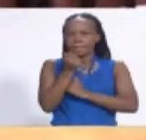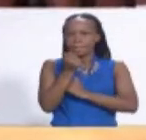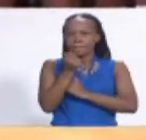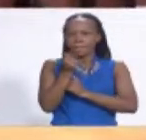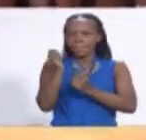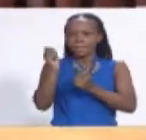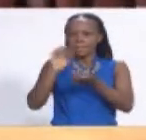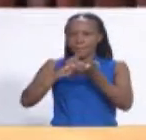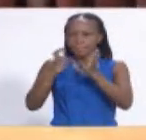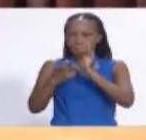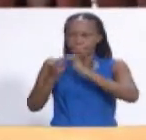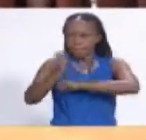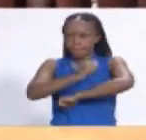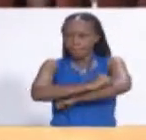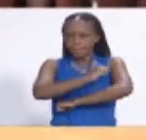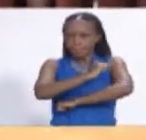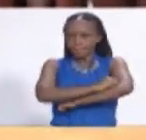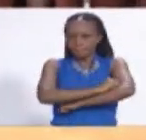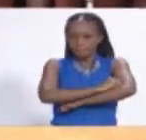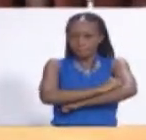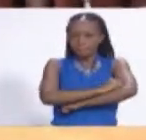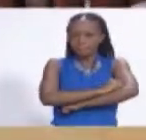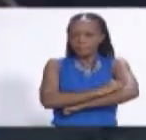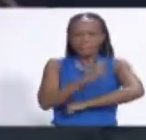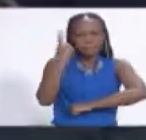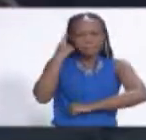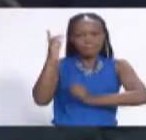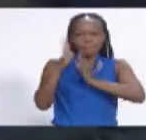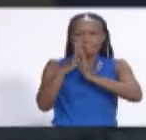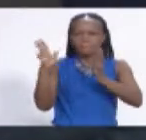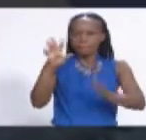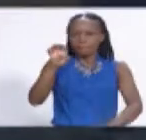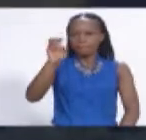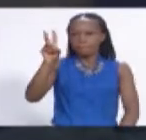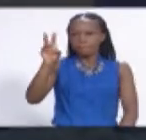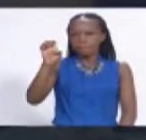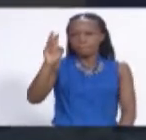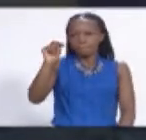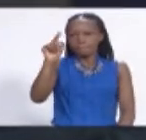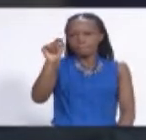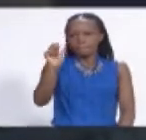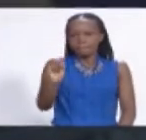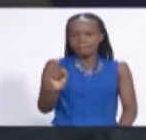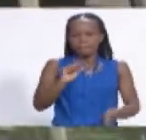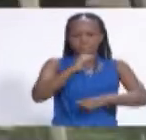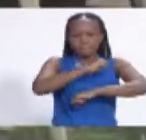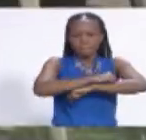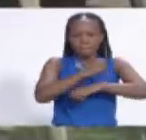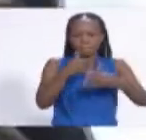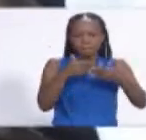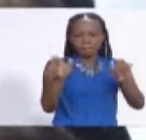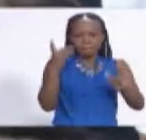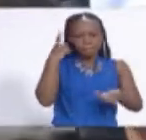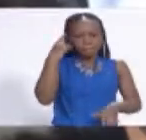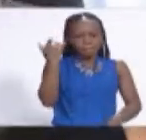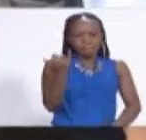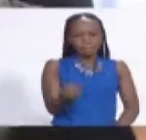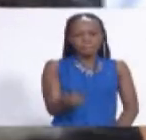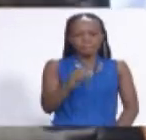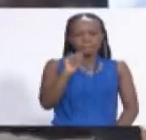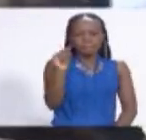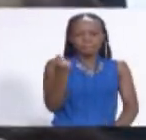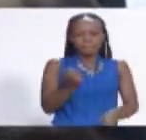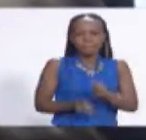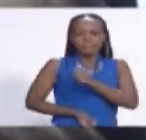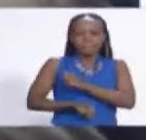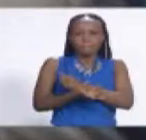meaning schools will not visit each other for major events. Schools will, however, remain open for now. Kenyans have been